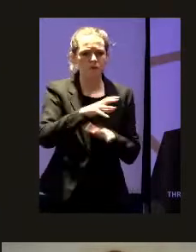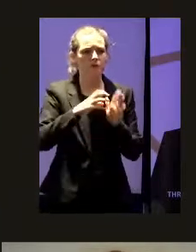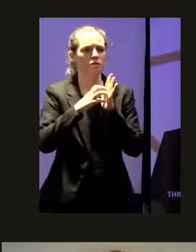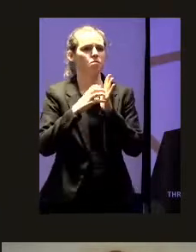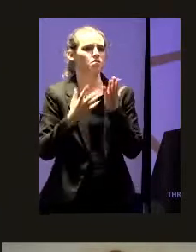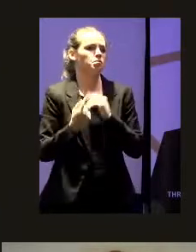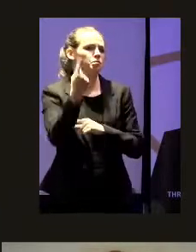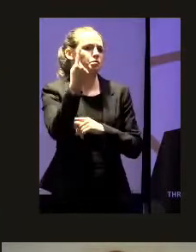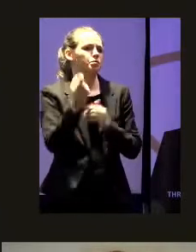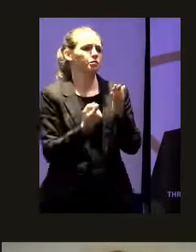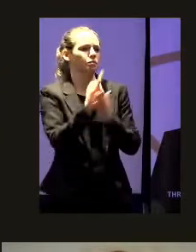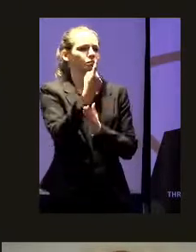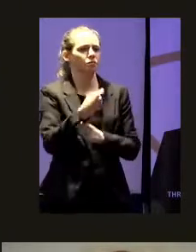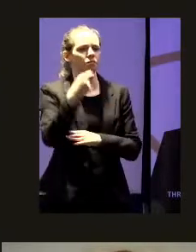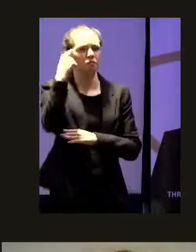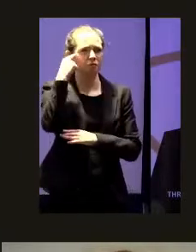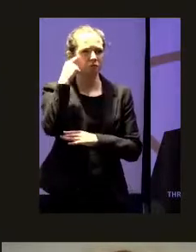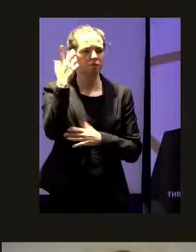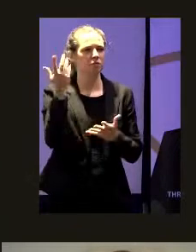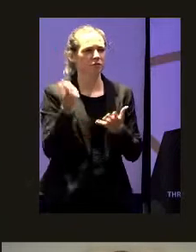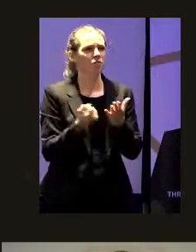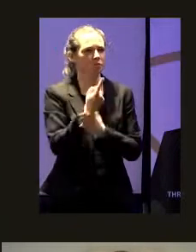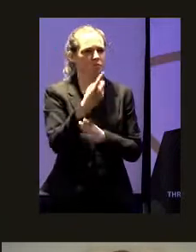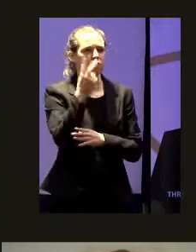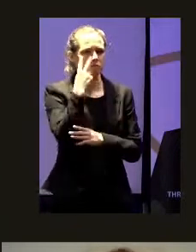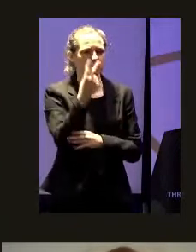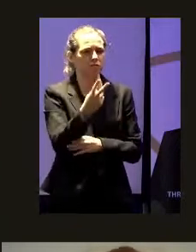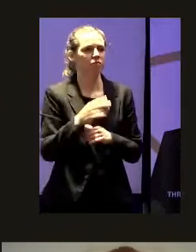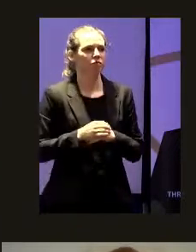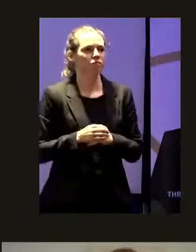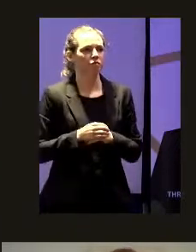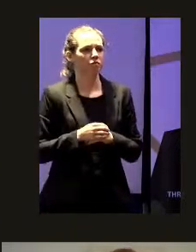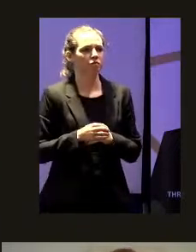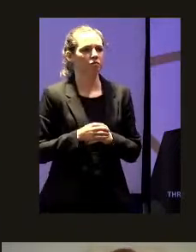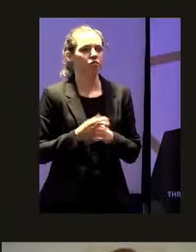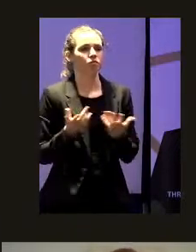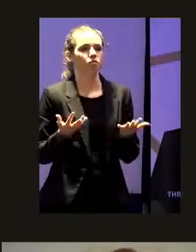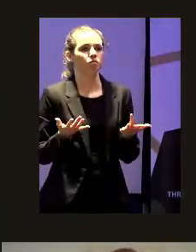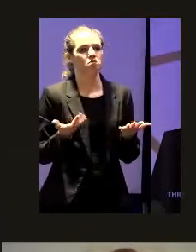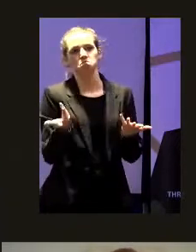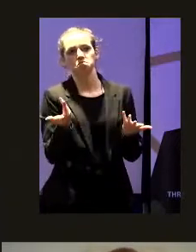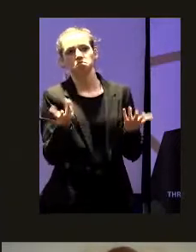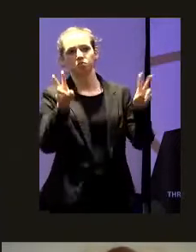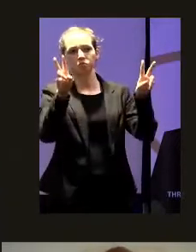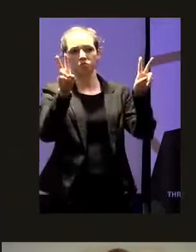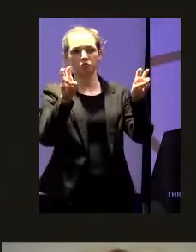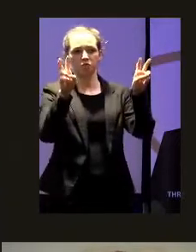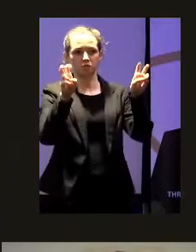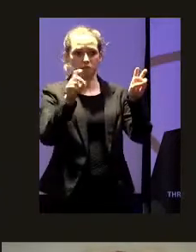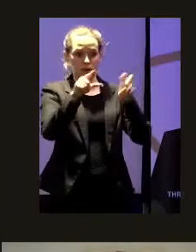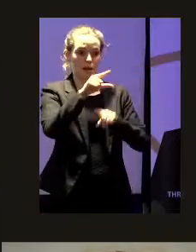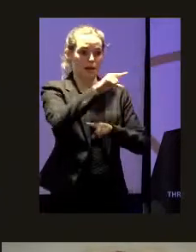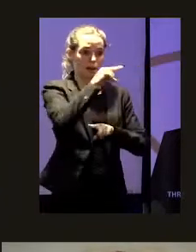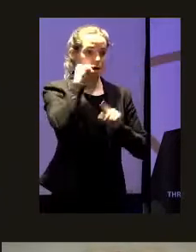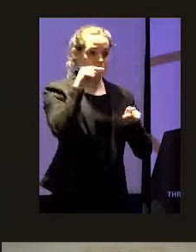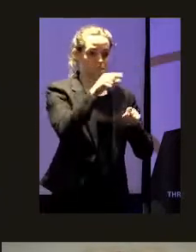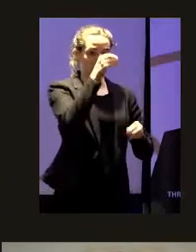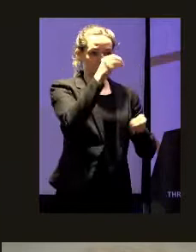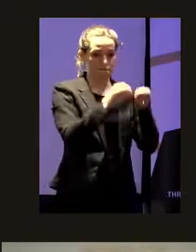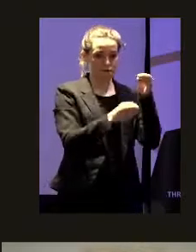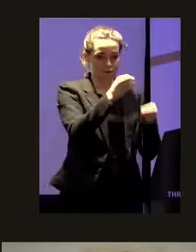issues that we come across is to say, when you deal with the issue of correcting a name, what type